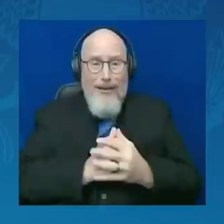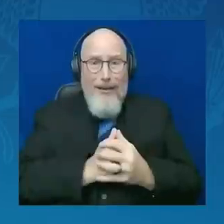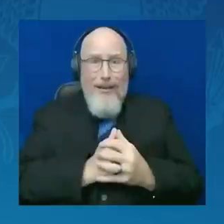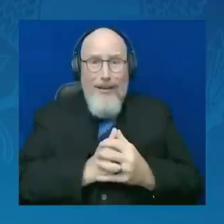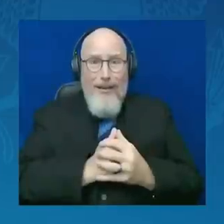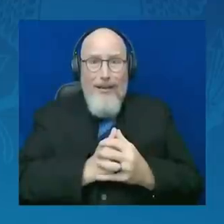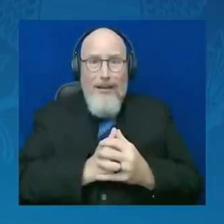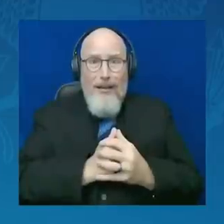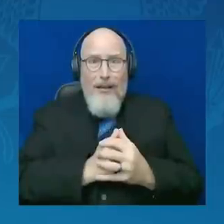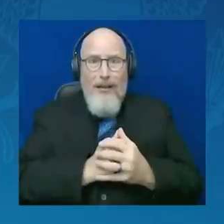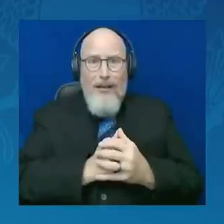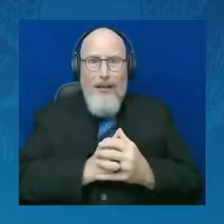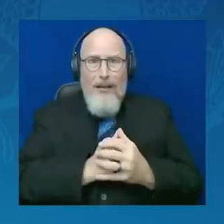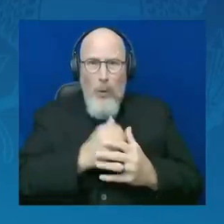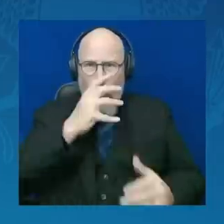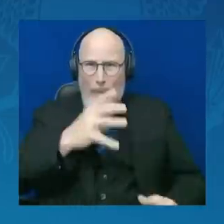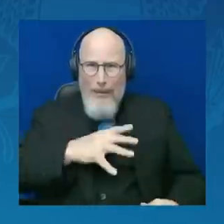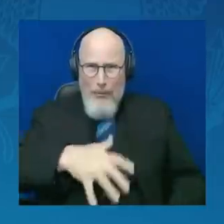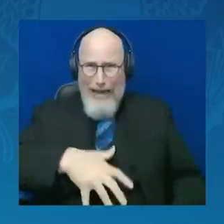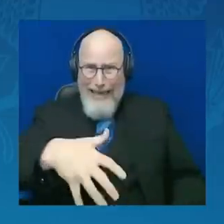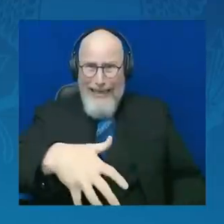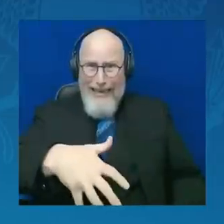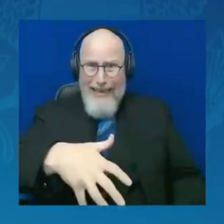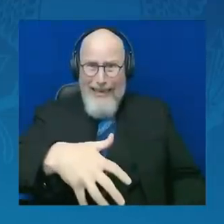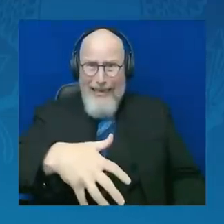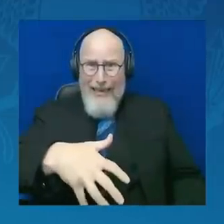Pregnant women going for health care,